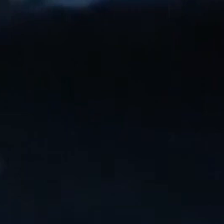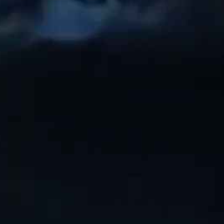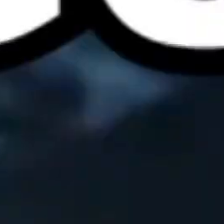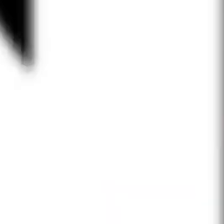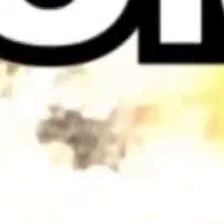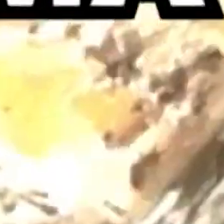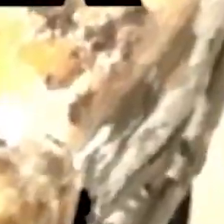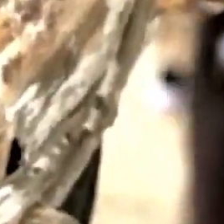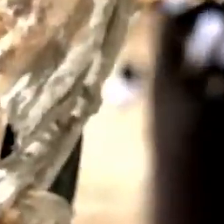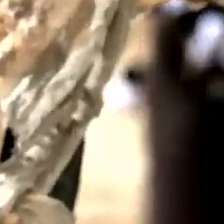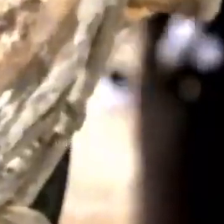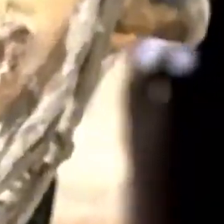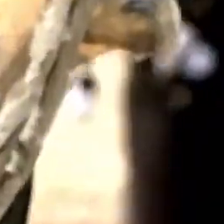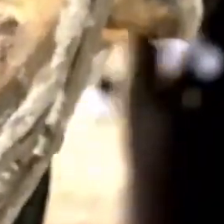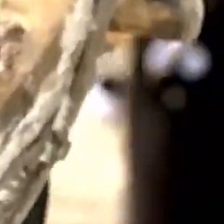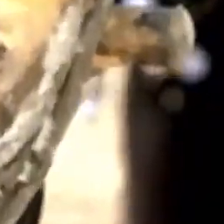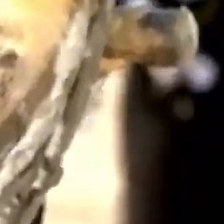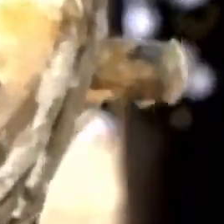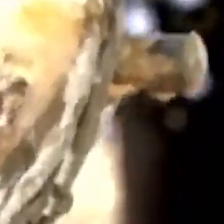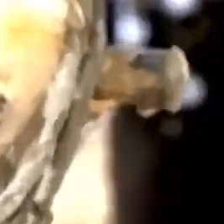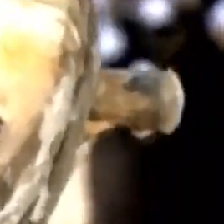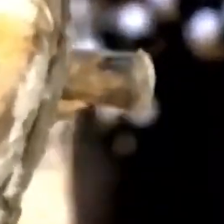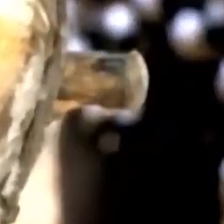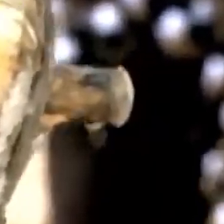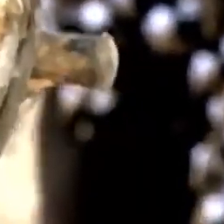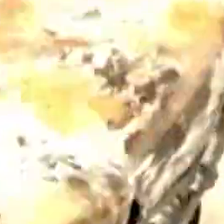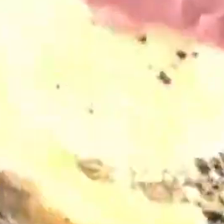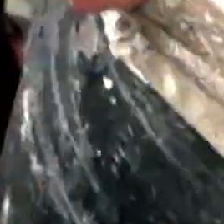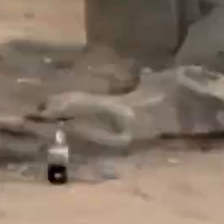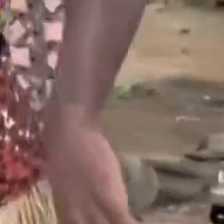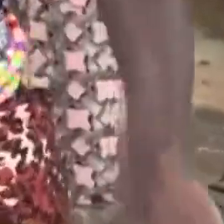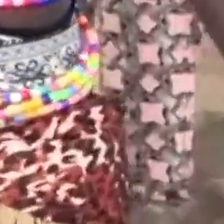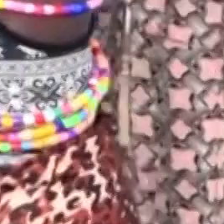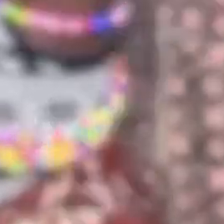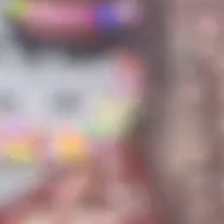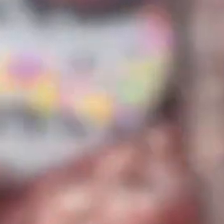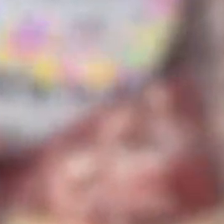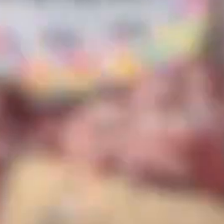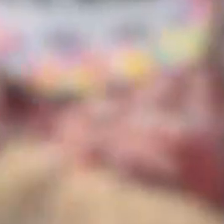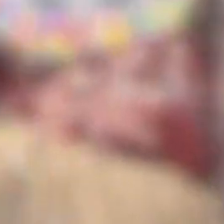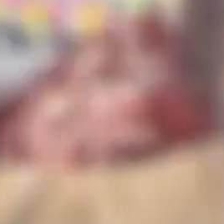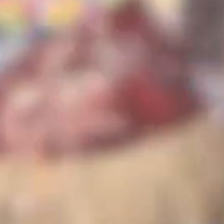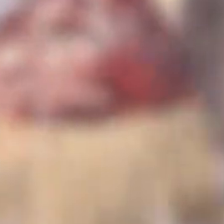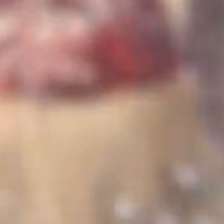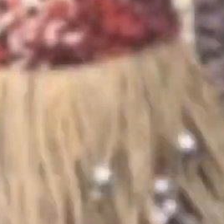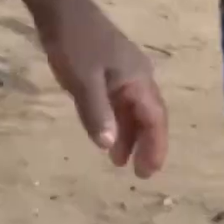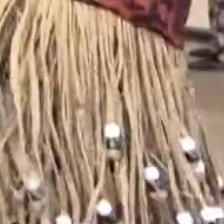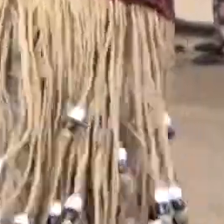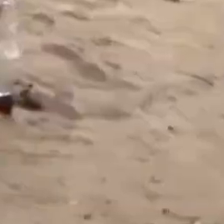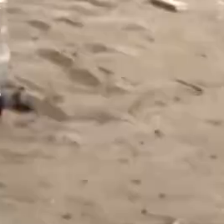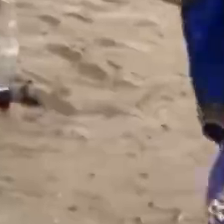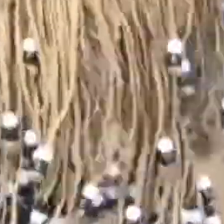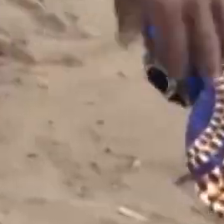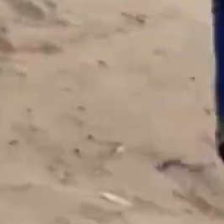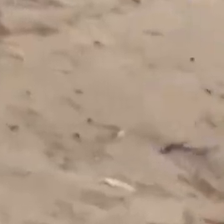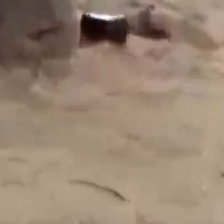Zanis TV presents Chai Angoma on Your People's Channel every Fridays at 19 hours. Chai